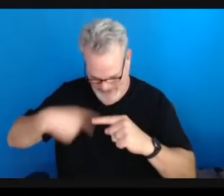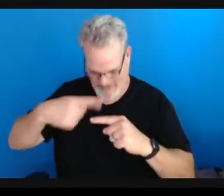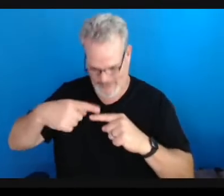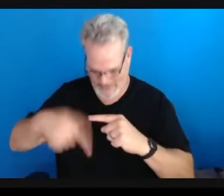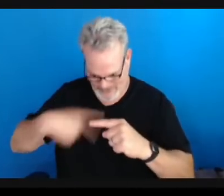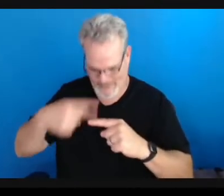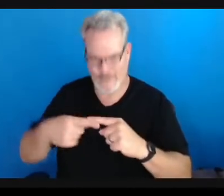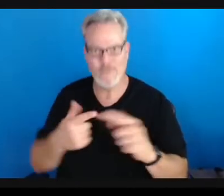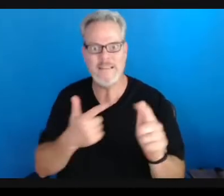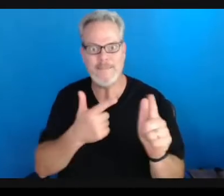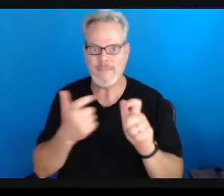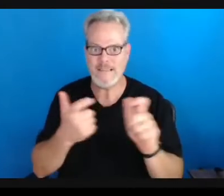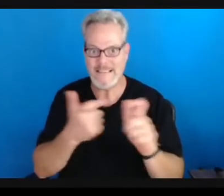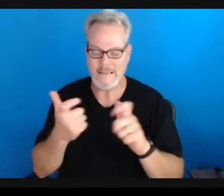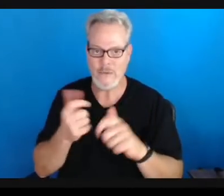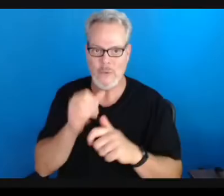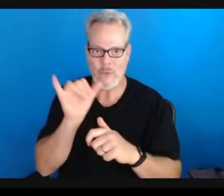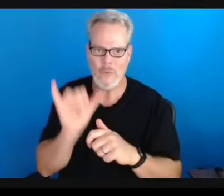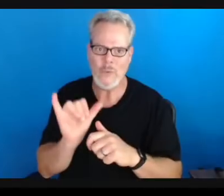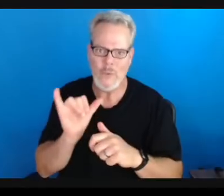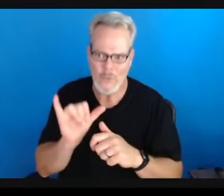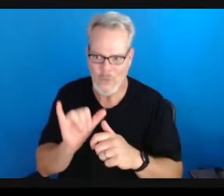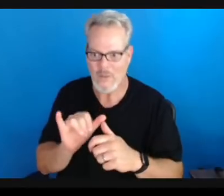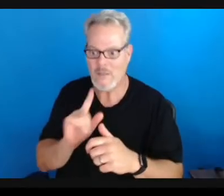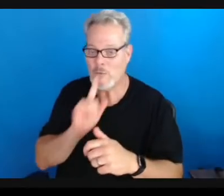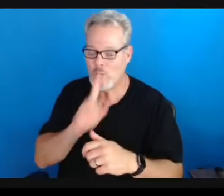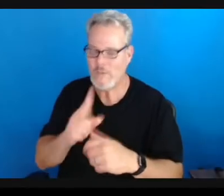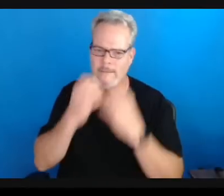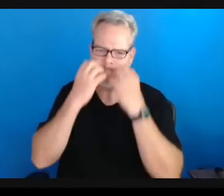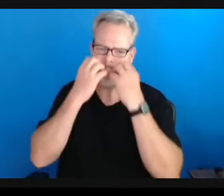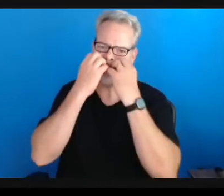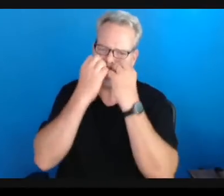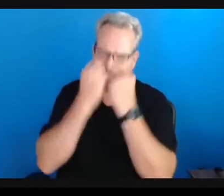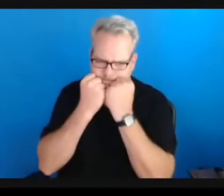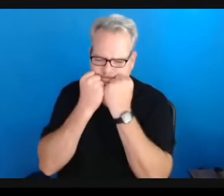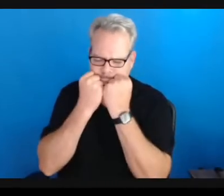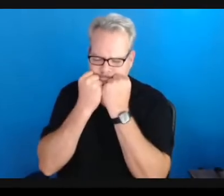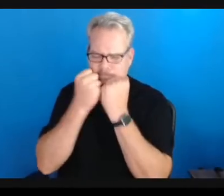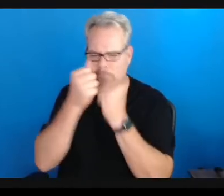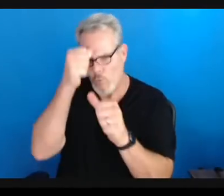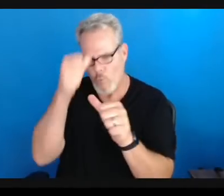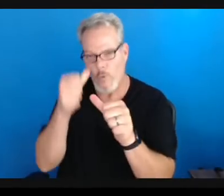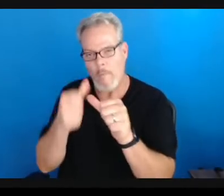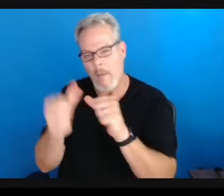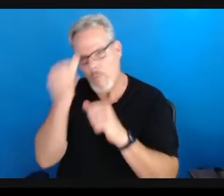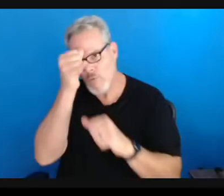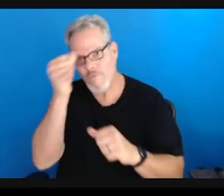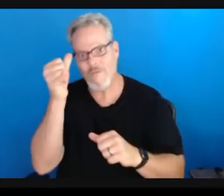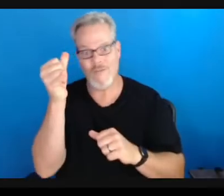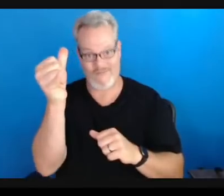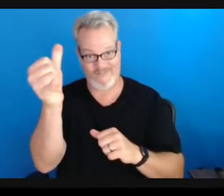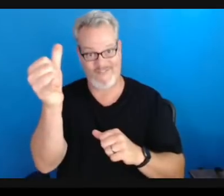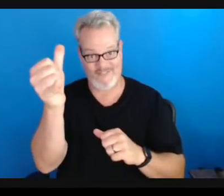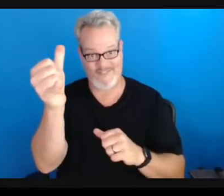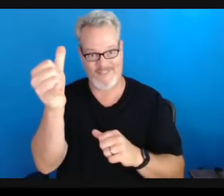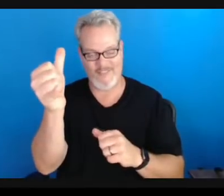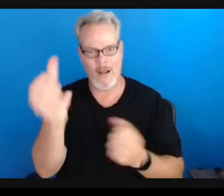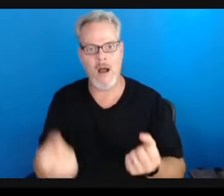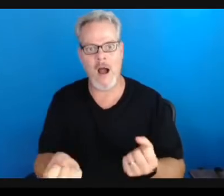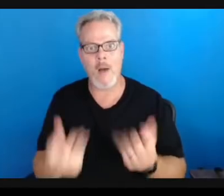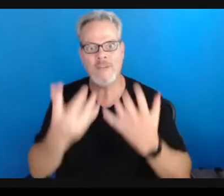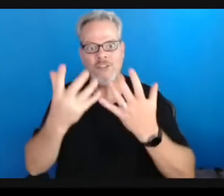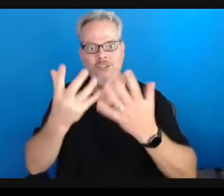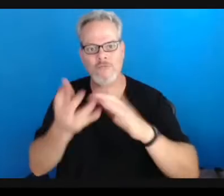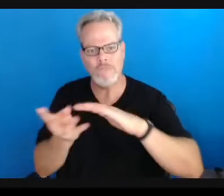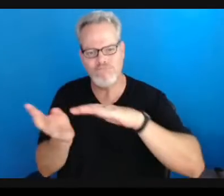a phase of this volcano that we should treasure and remember for the ages here, right? Just like the era of lava flowing to the ocean